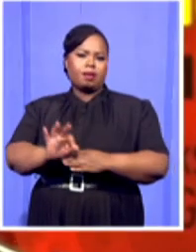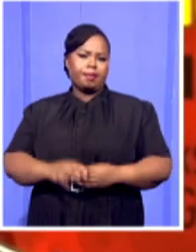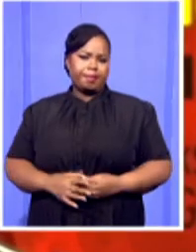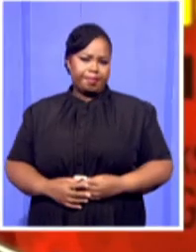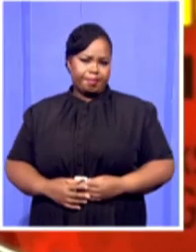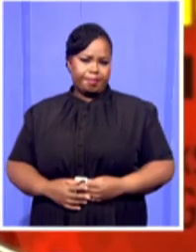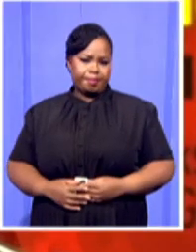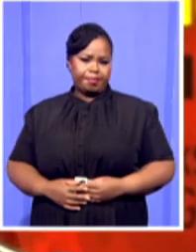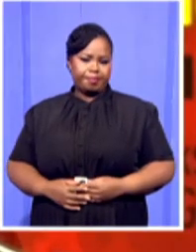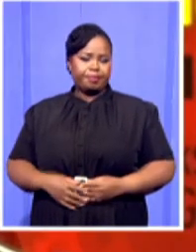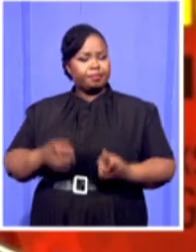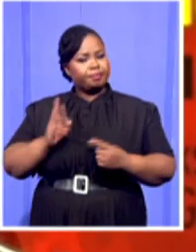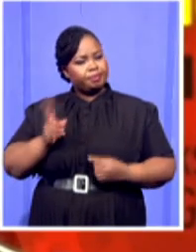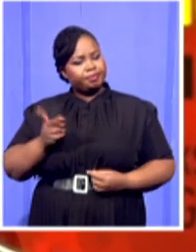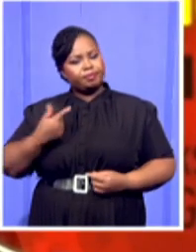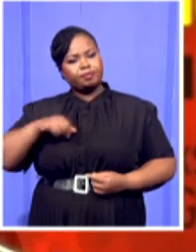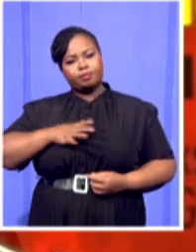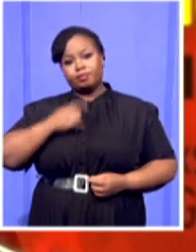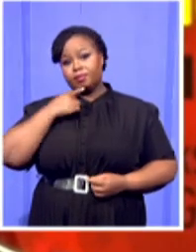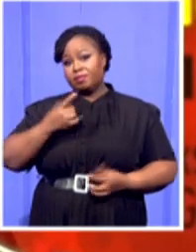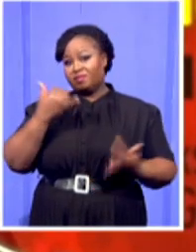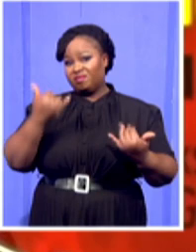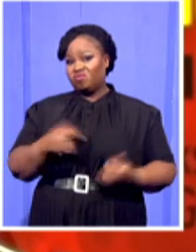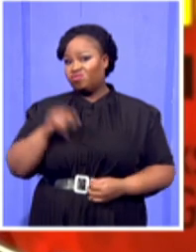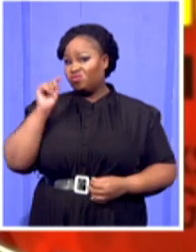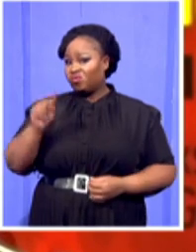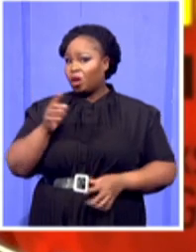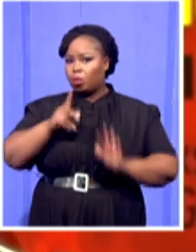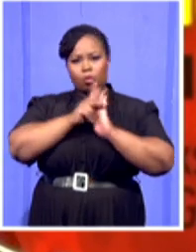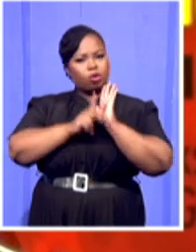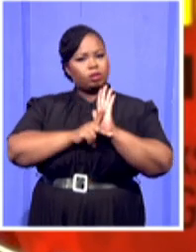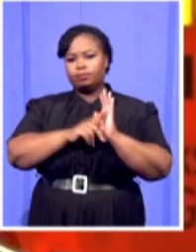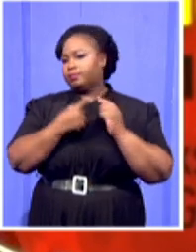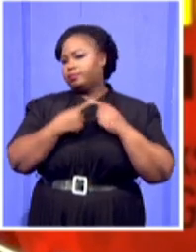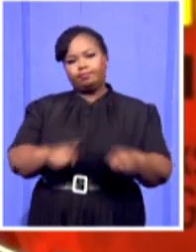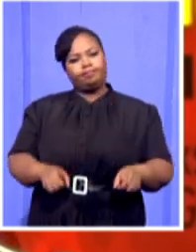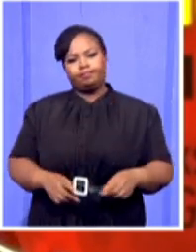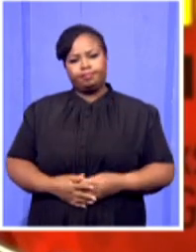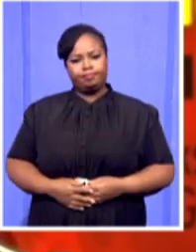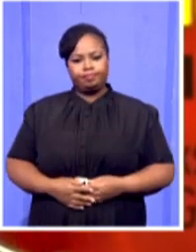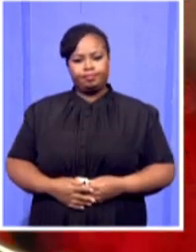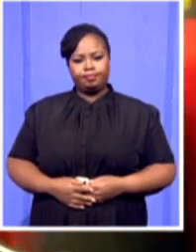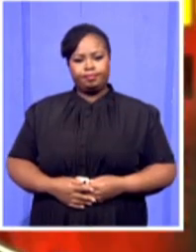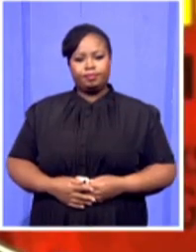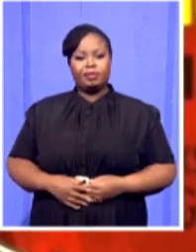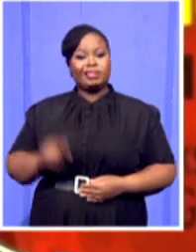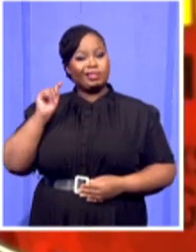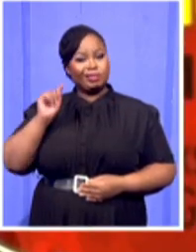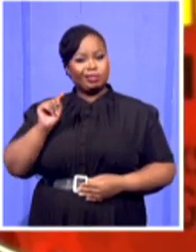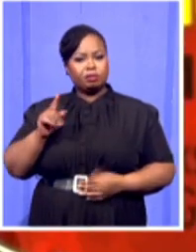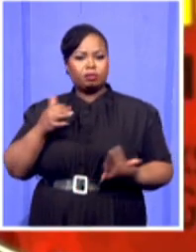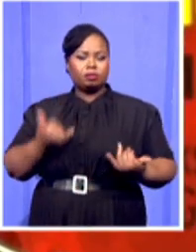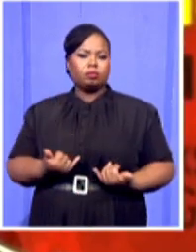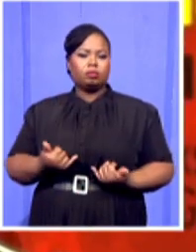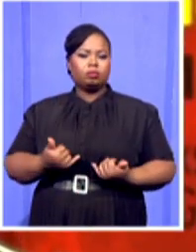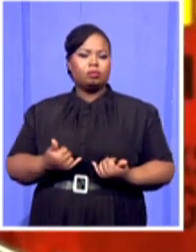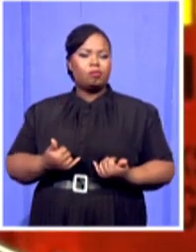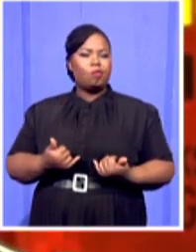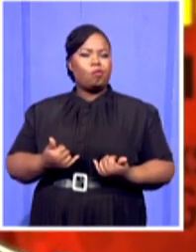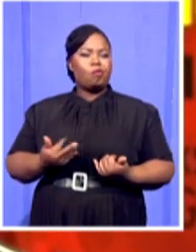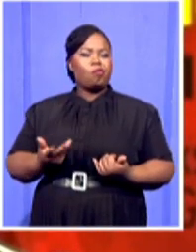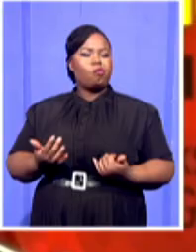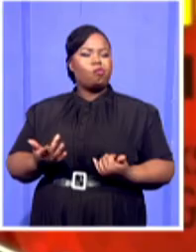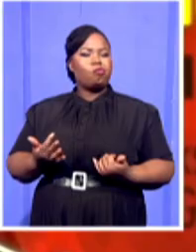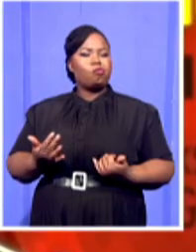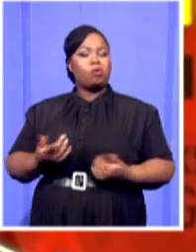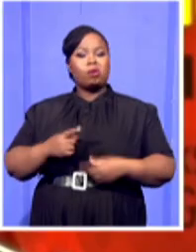And we want to emphasize that this is not a policy, comrades. but it is just an it is